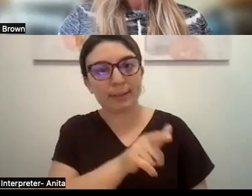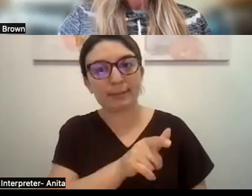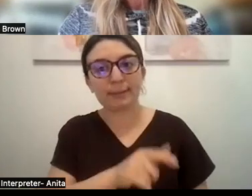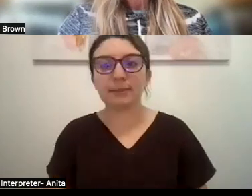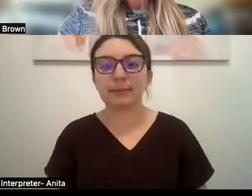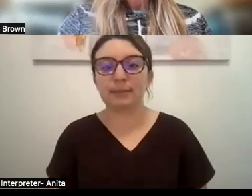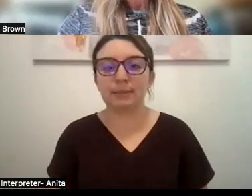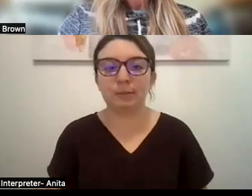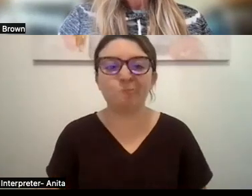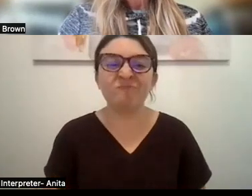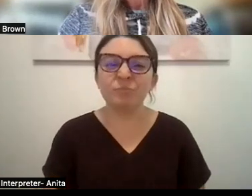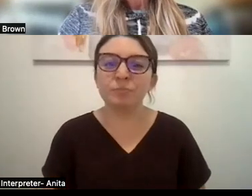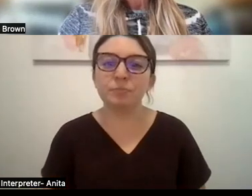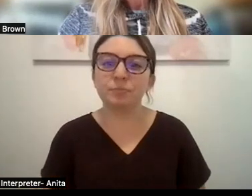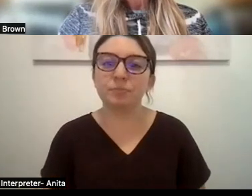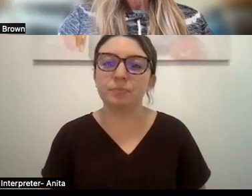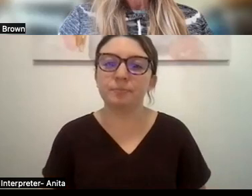You are muted.